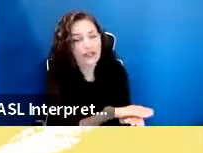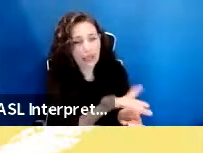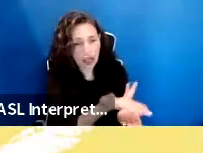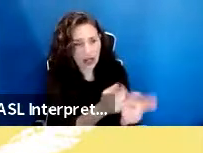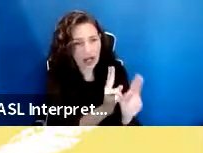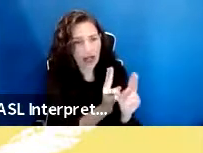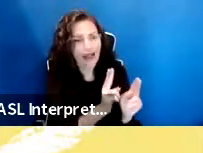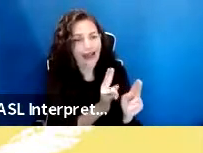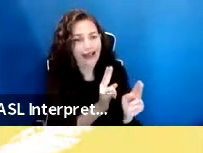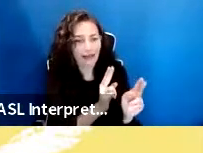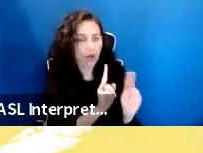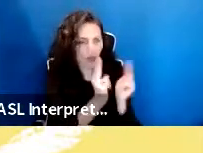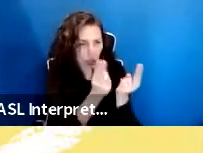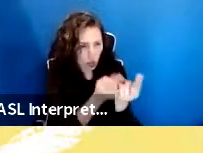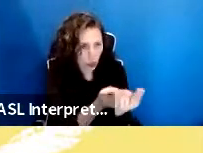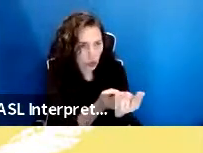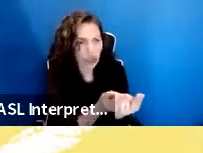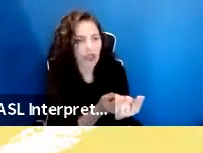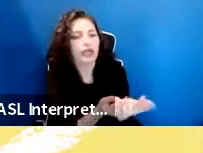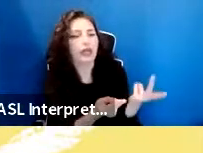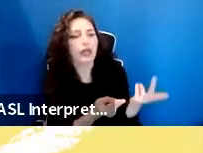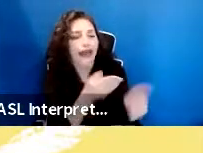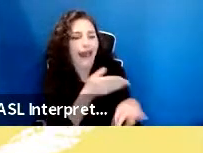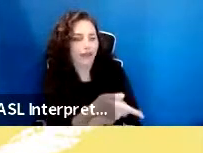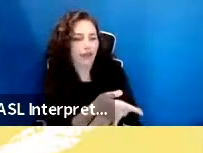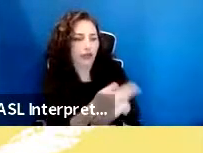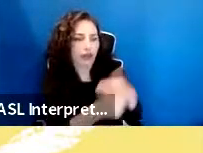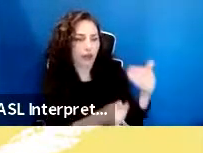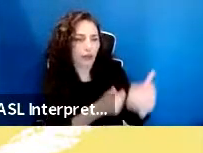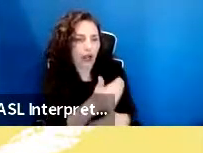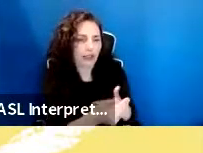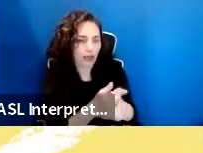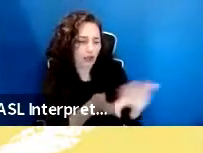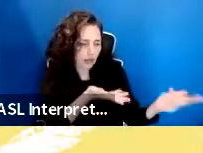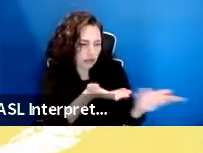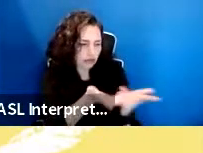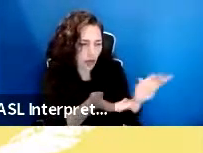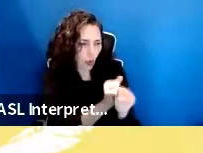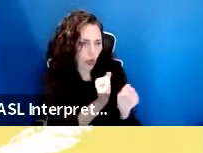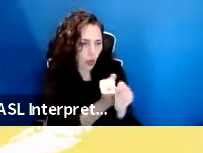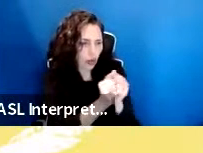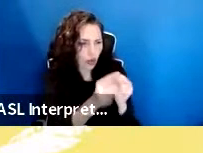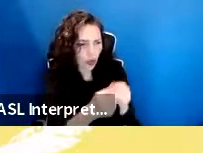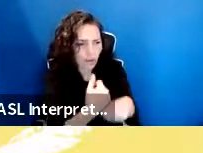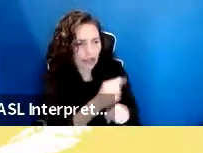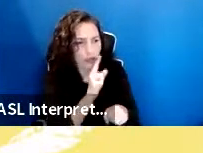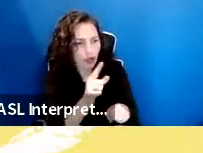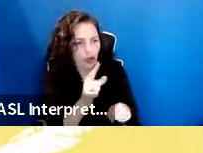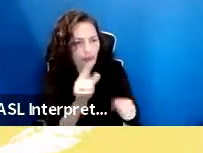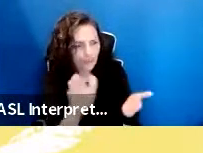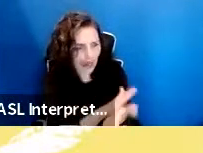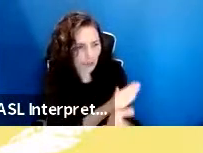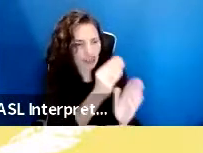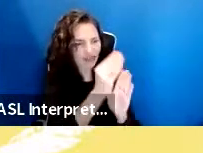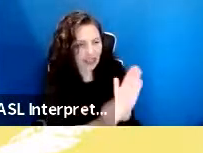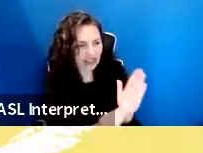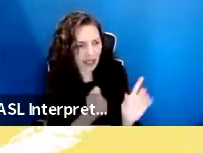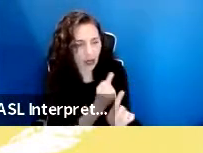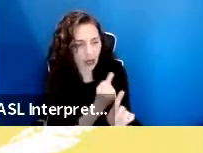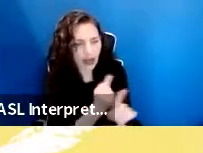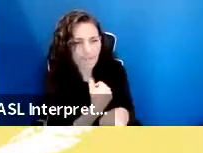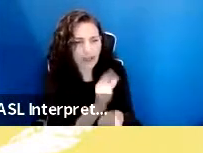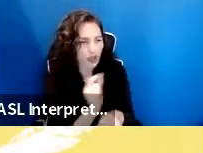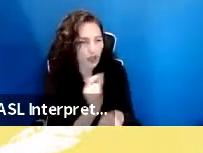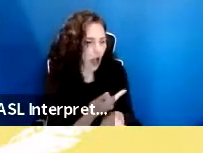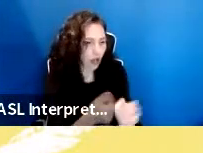you with the pre-production cast list, making sure your paperwork is filled out correctly, making sure you sign the required